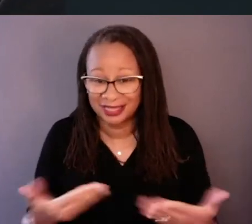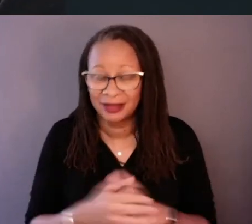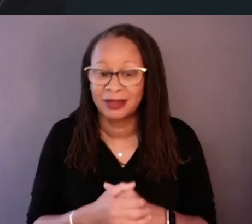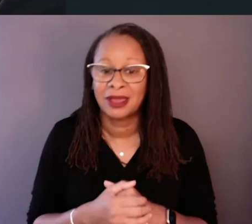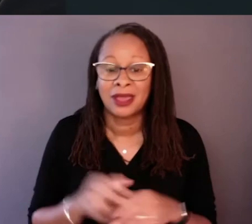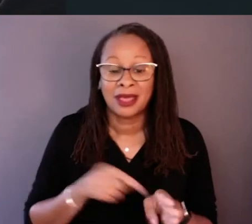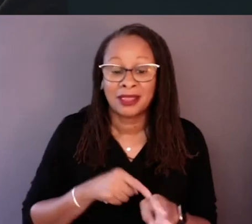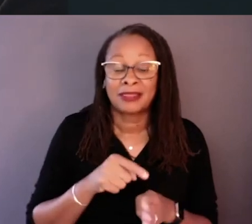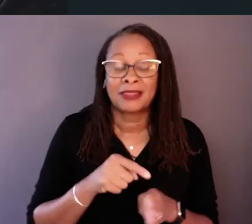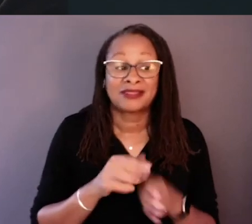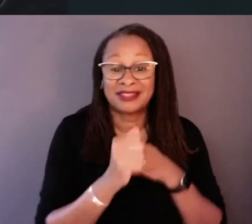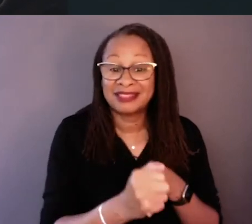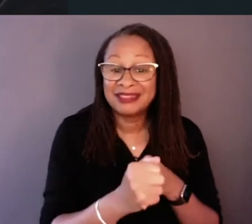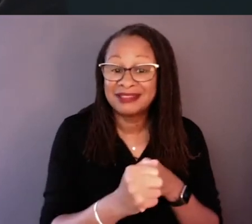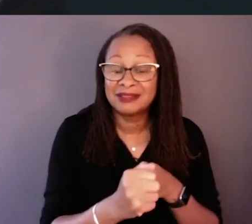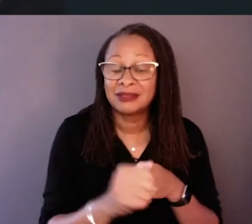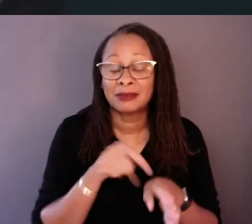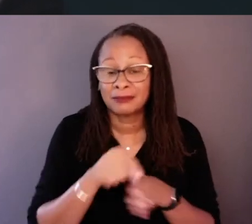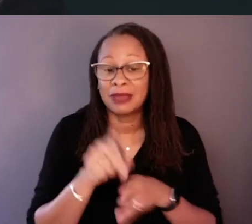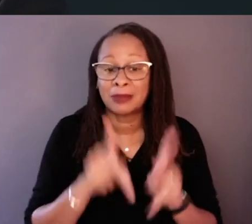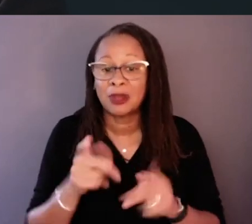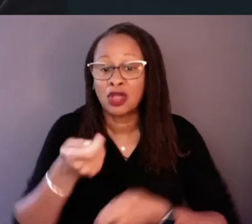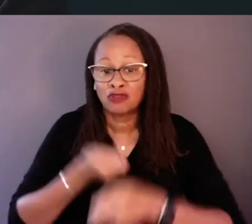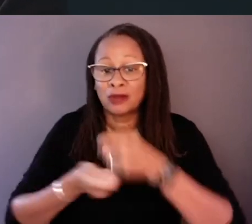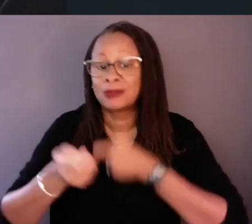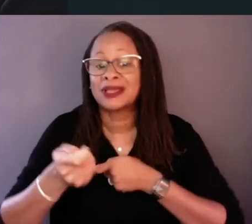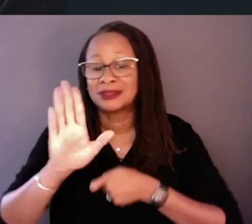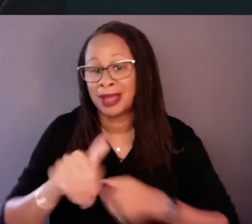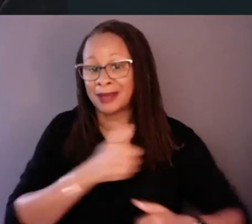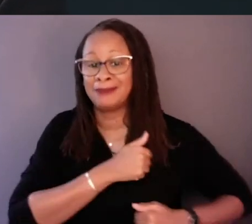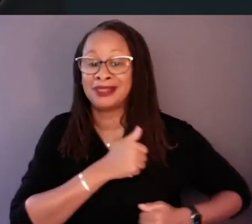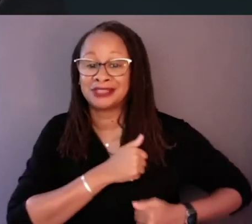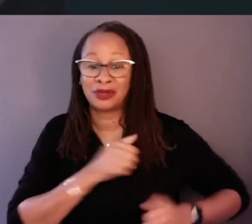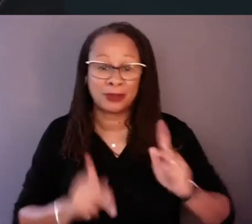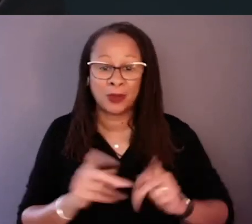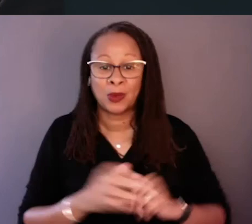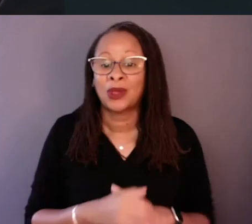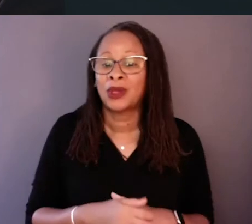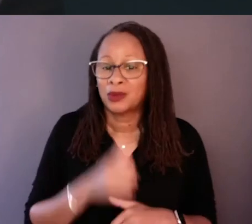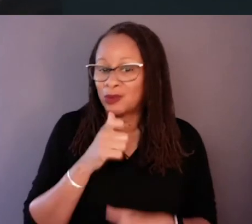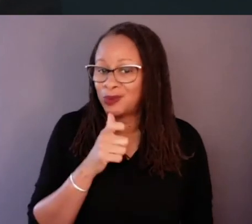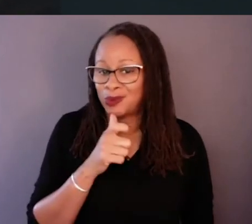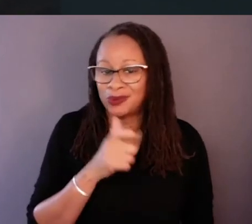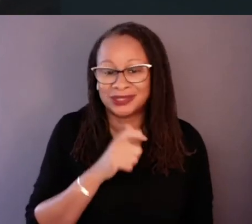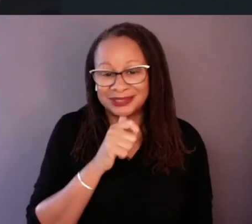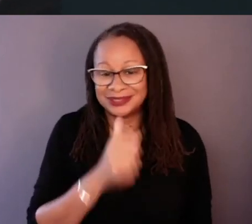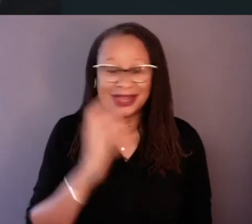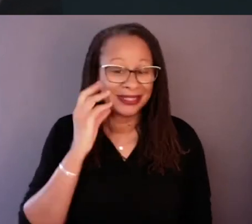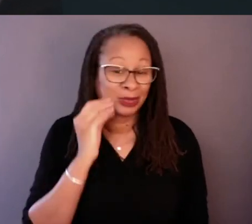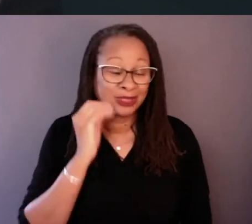people of this bureau, they were replaced by military people who were not experienced on these